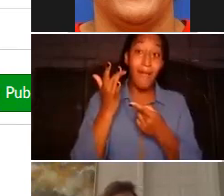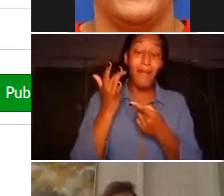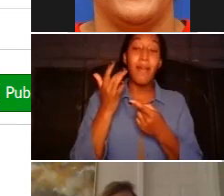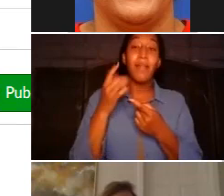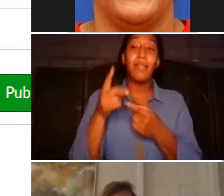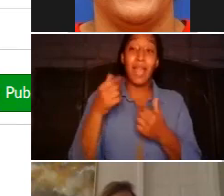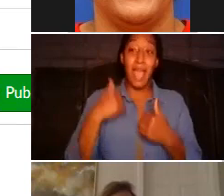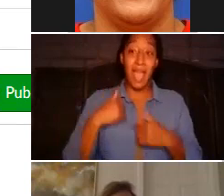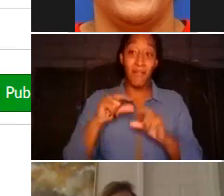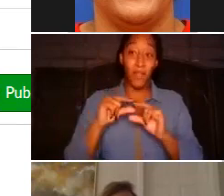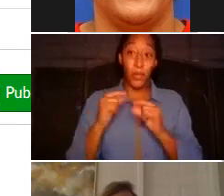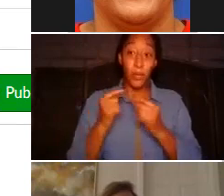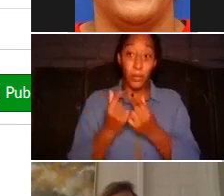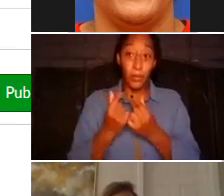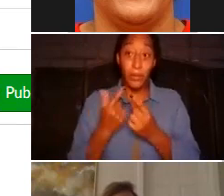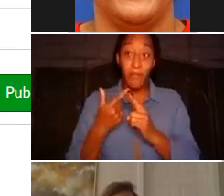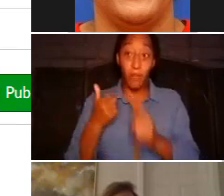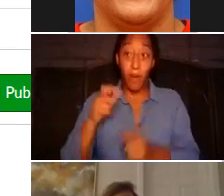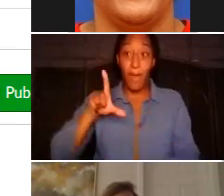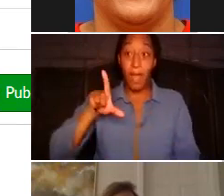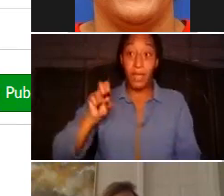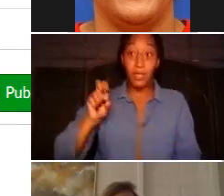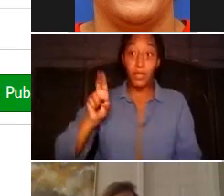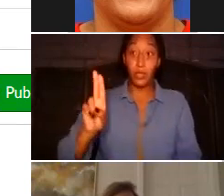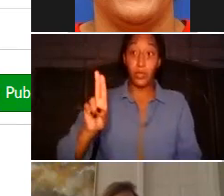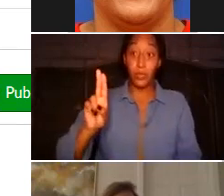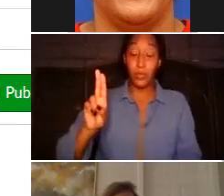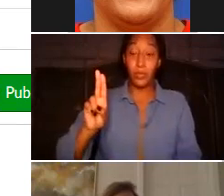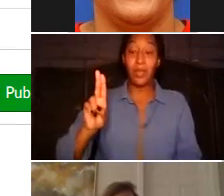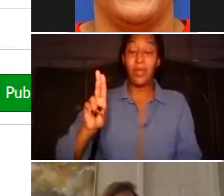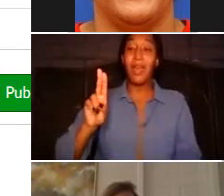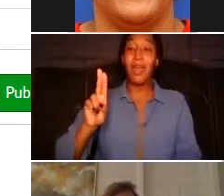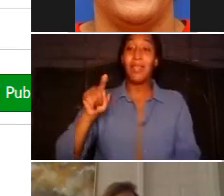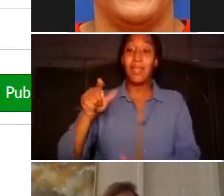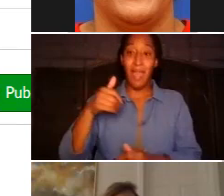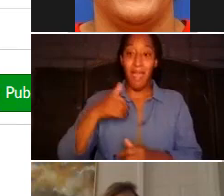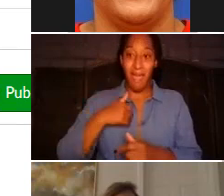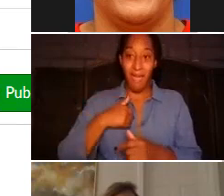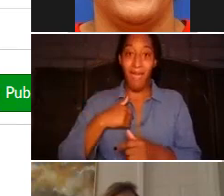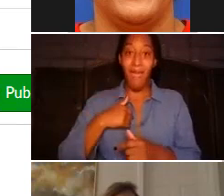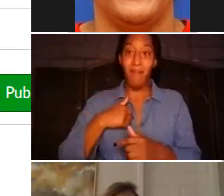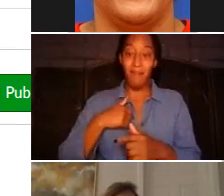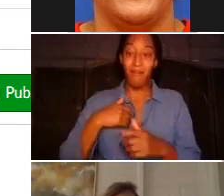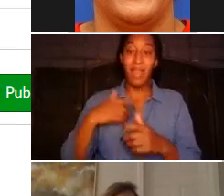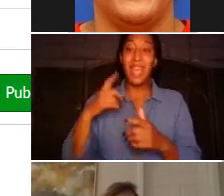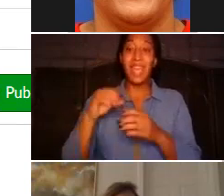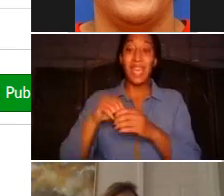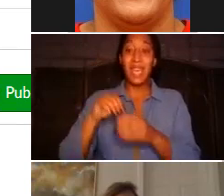in Livingston Parish, the interferometer that they run out there,